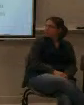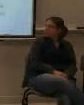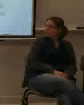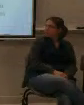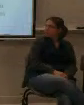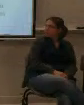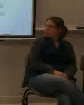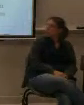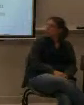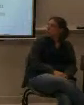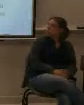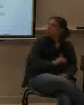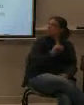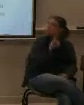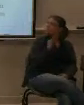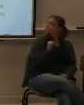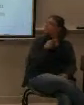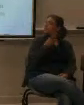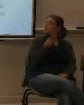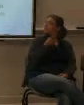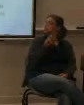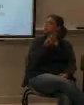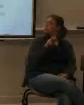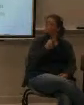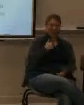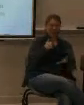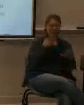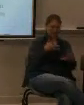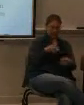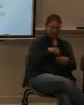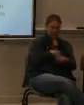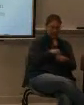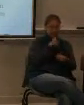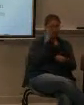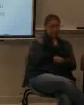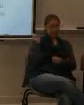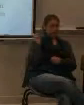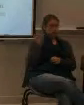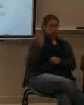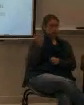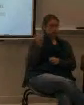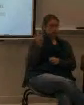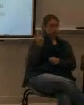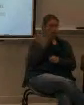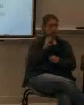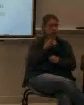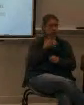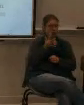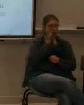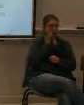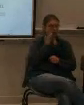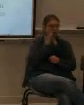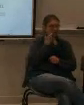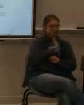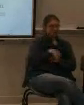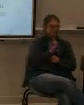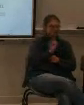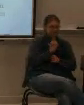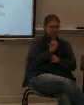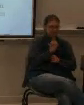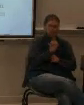it. Disproportionation, and I leave this one in here because this is one that's actually been relatively recently